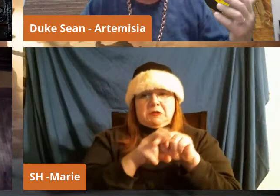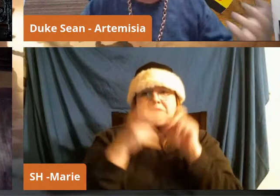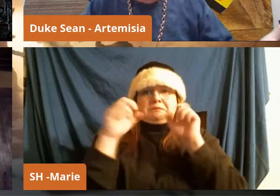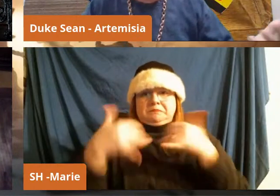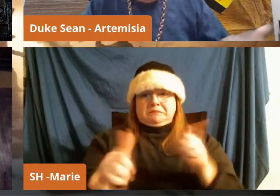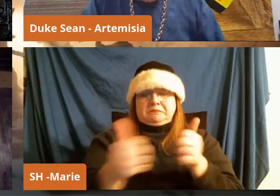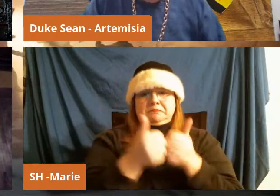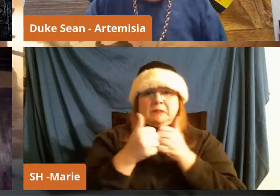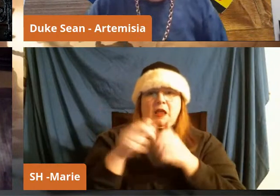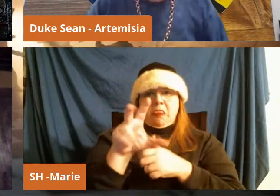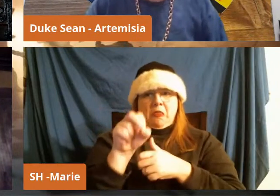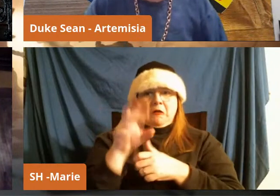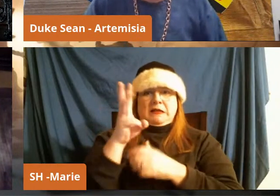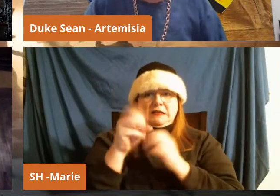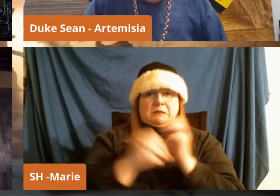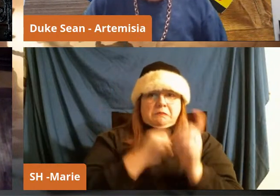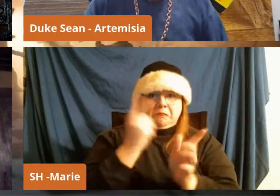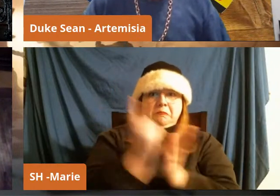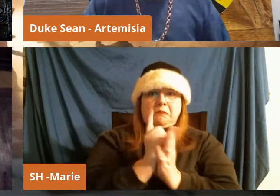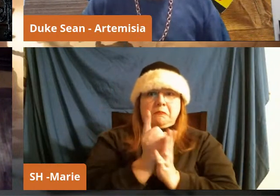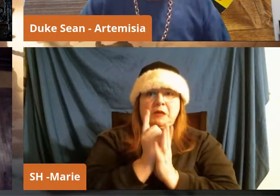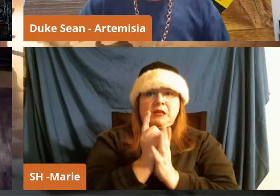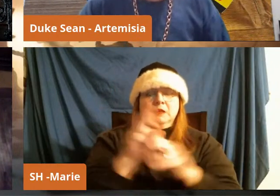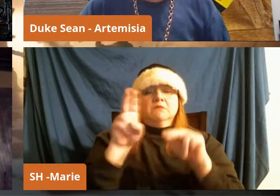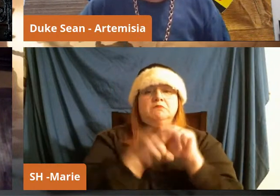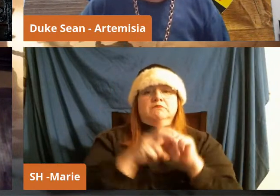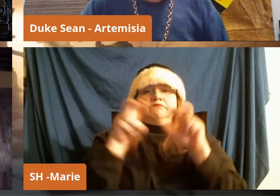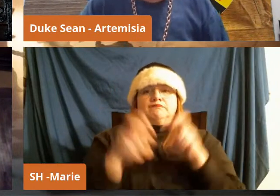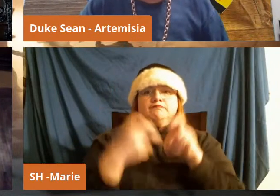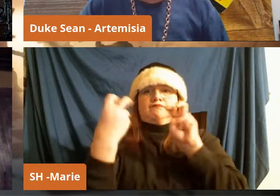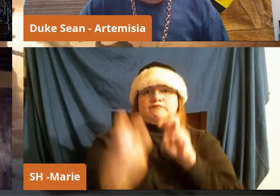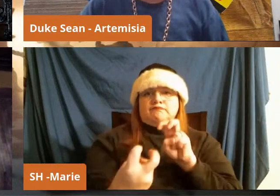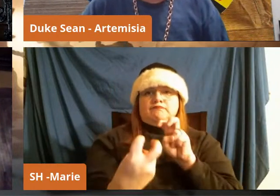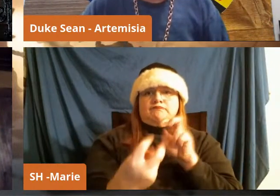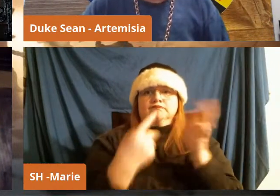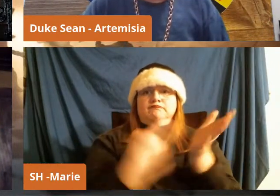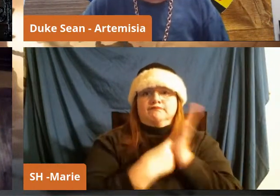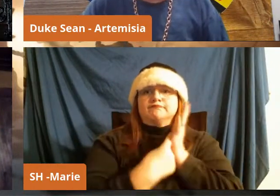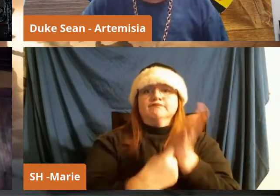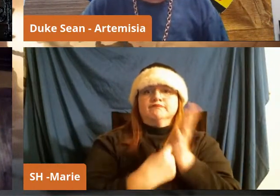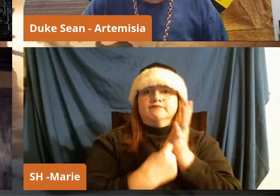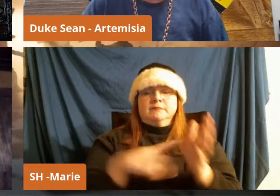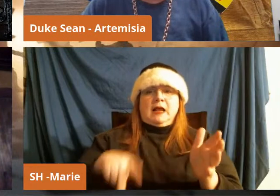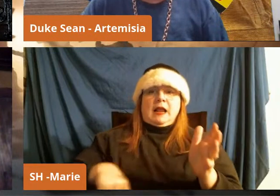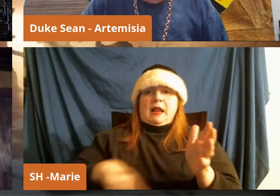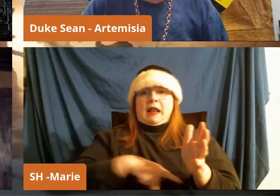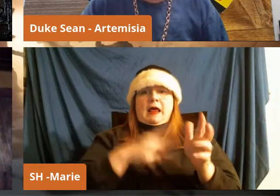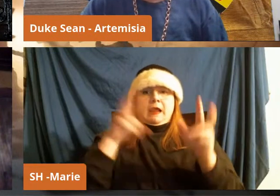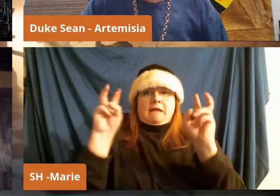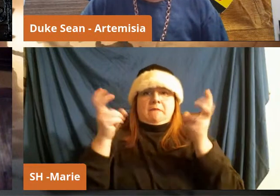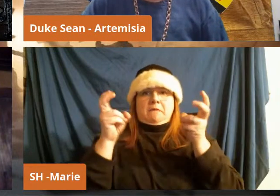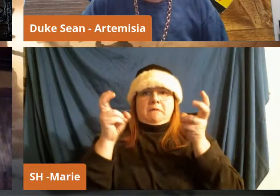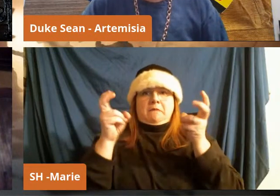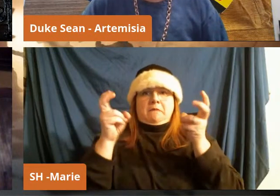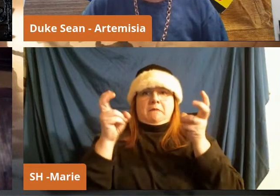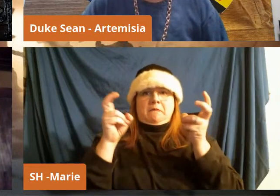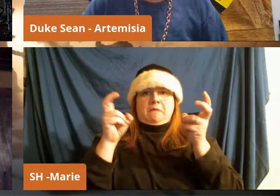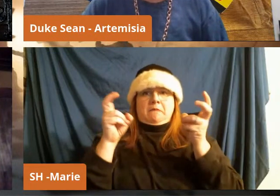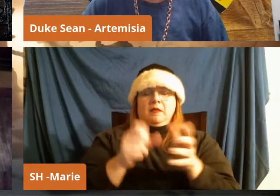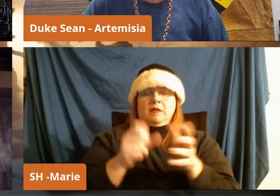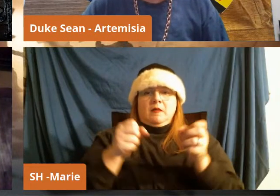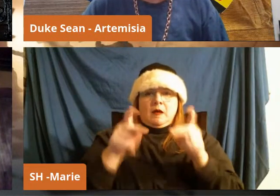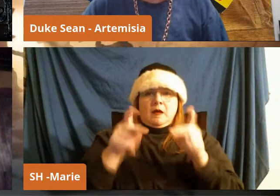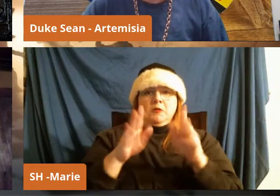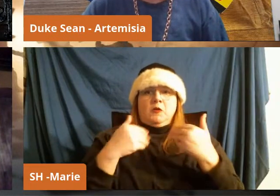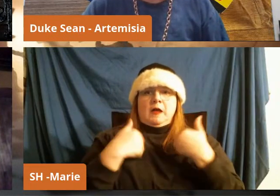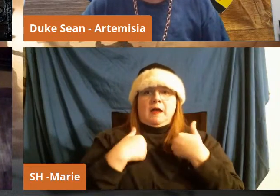30, 60 minutes or whatever, and just talk knightliness. And it was, again, that the opportunities that